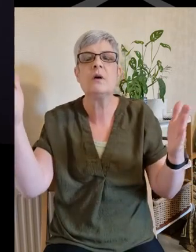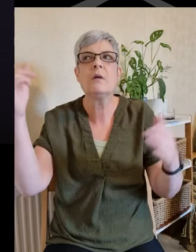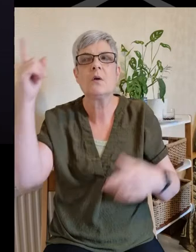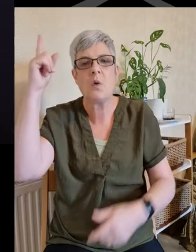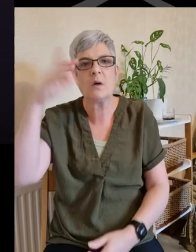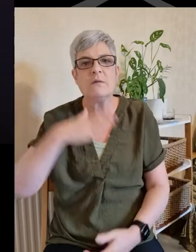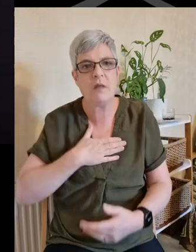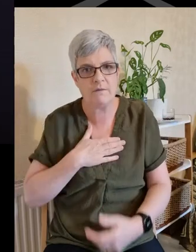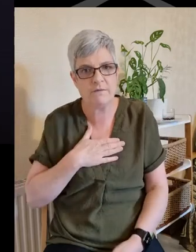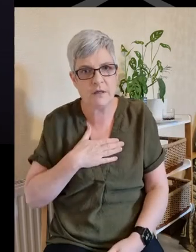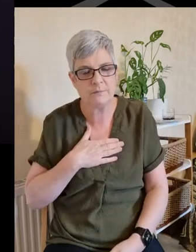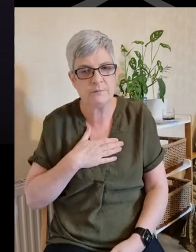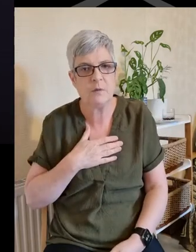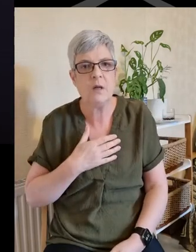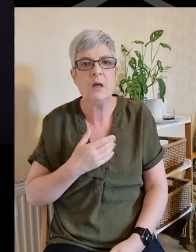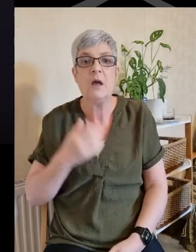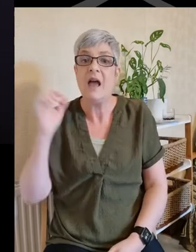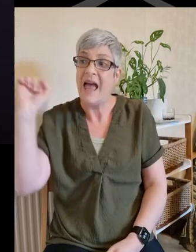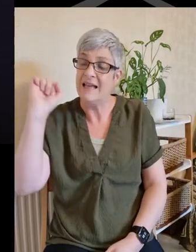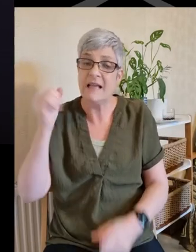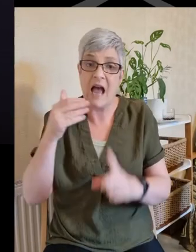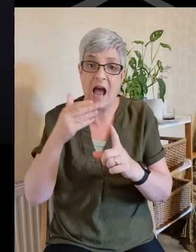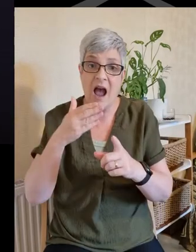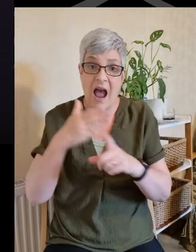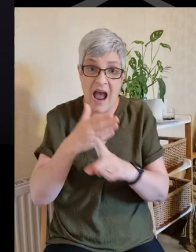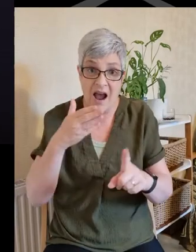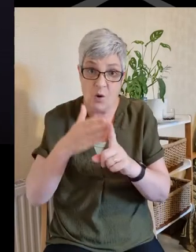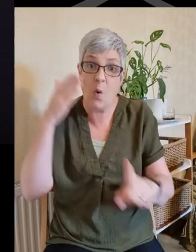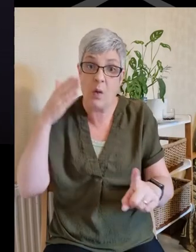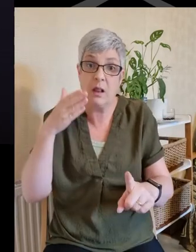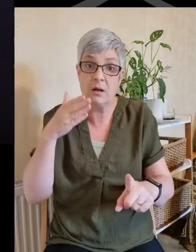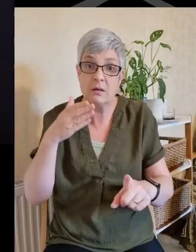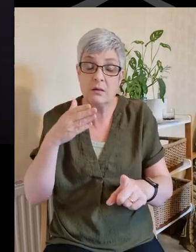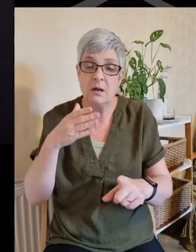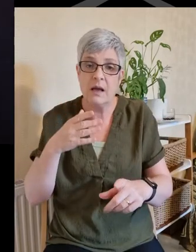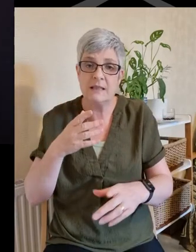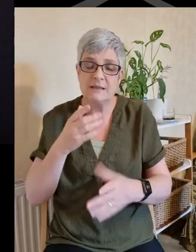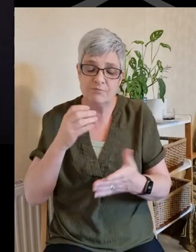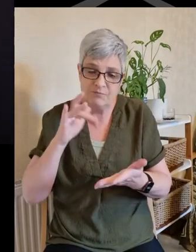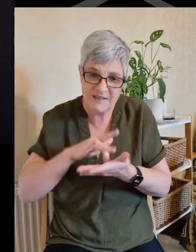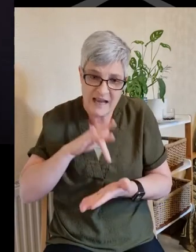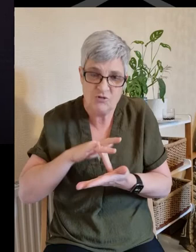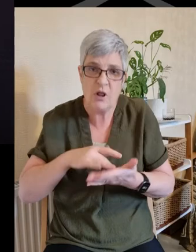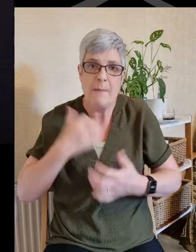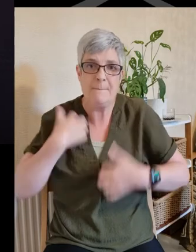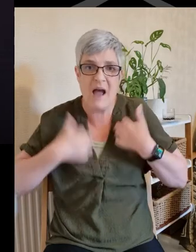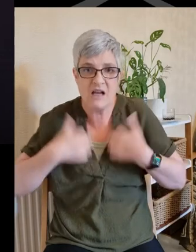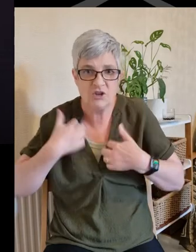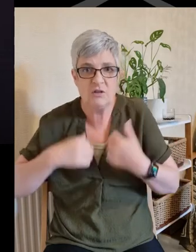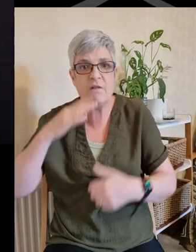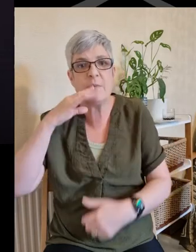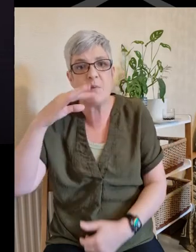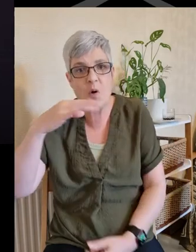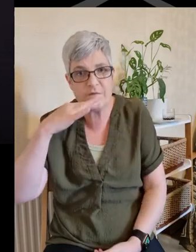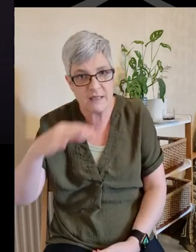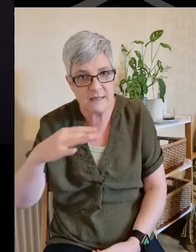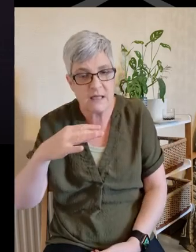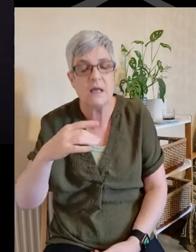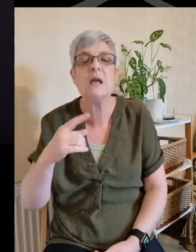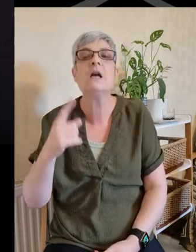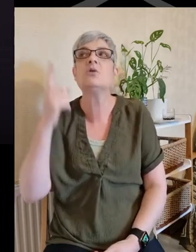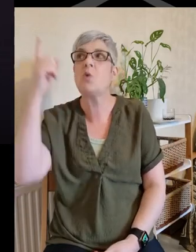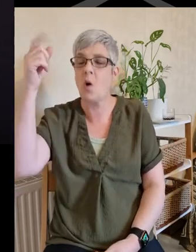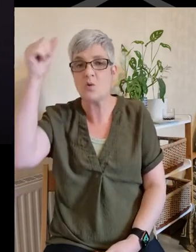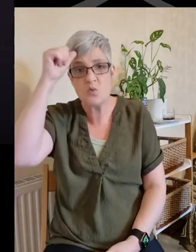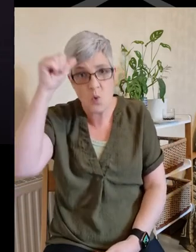The goal of all God's action, and so the central passion of his prophet's life and witness, is for God to be known